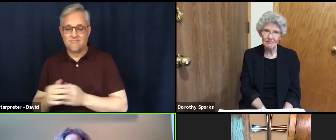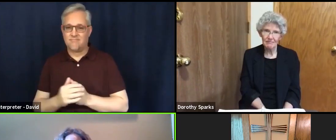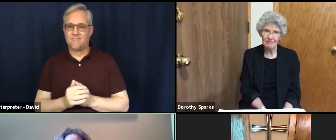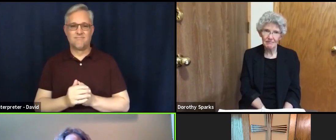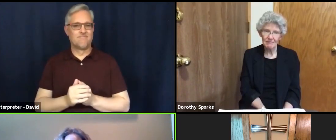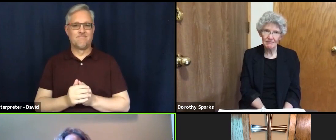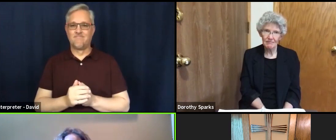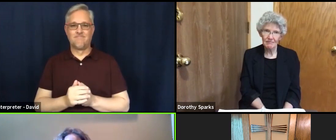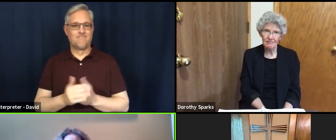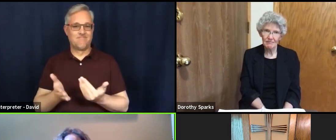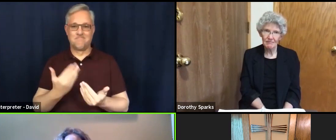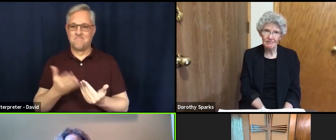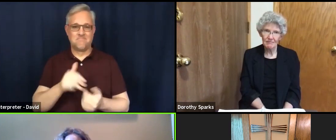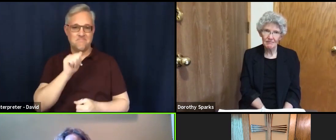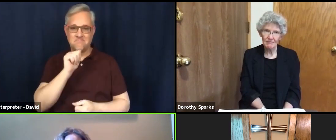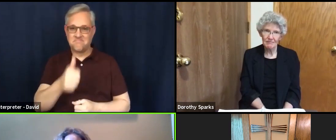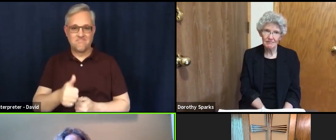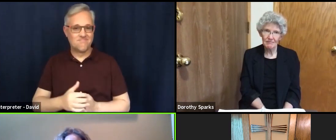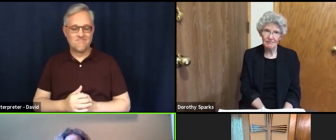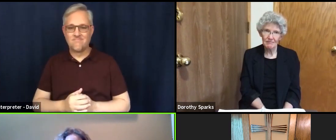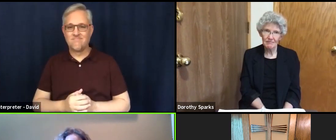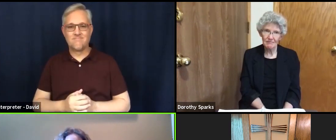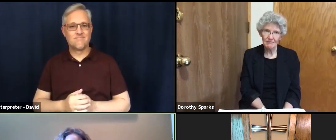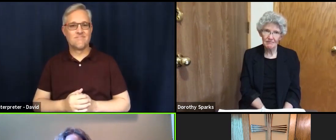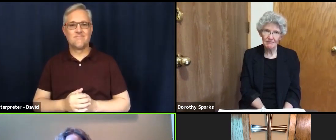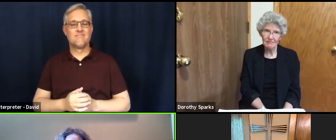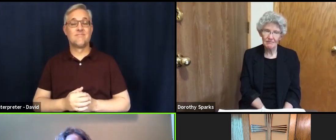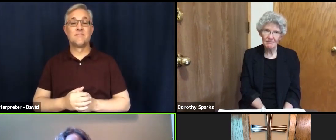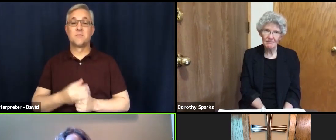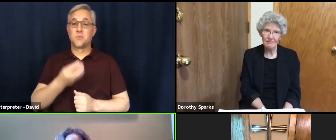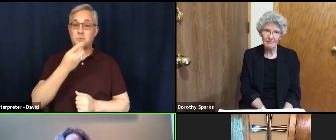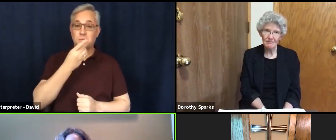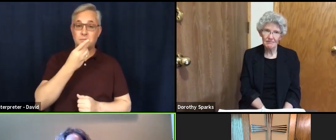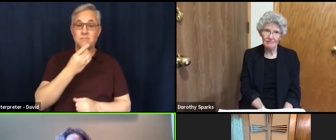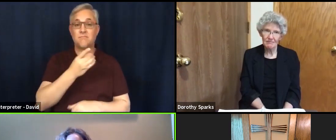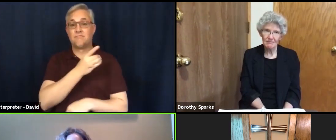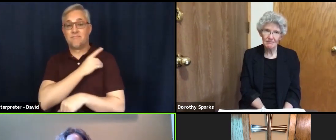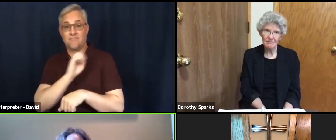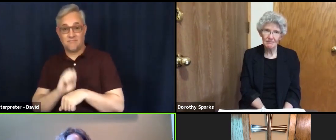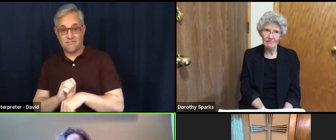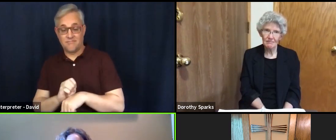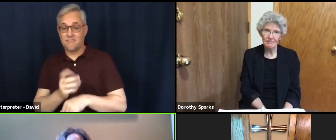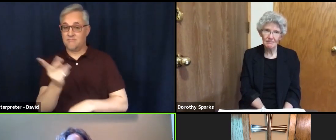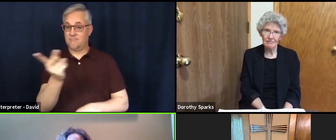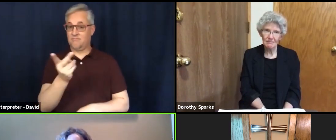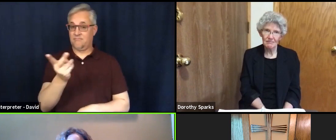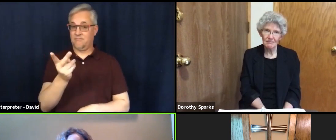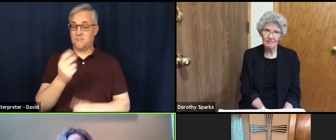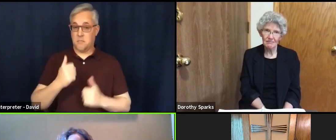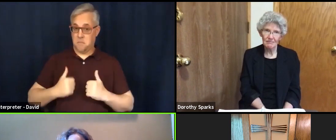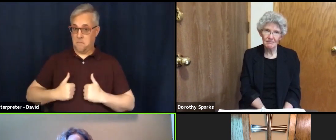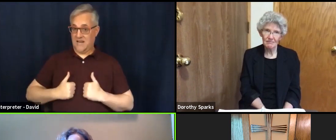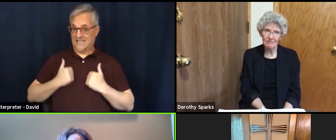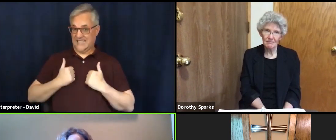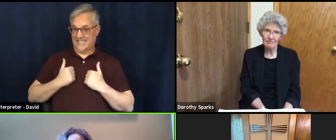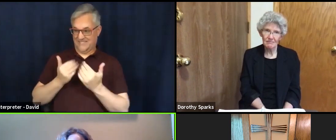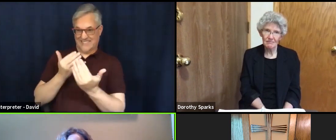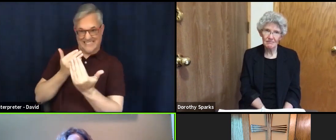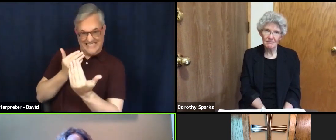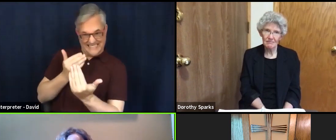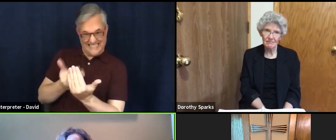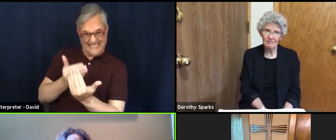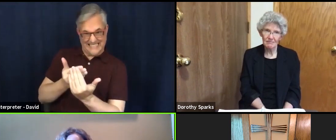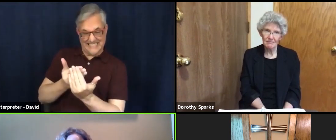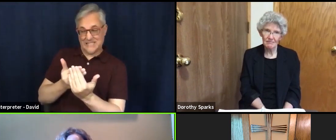My colleagues here in worship both live near where the riots were